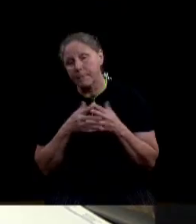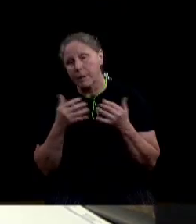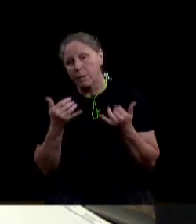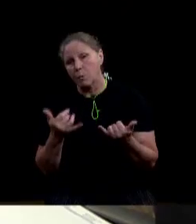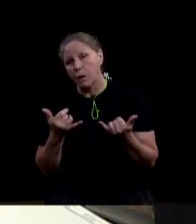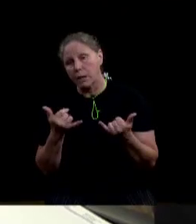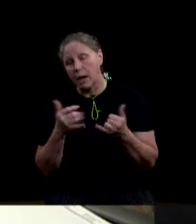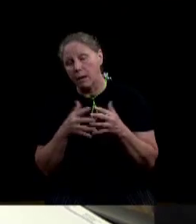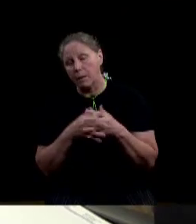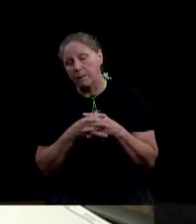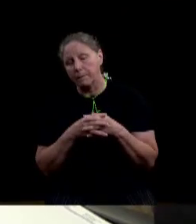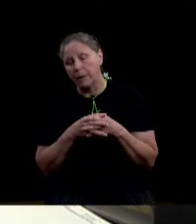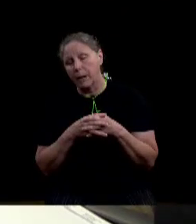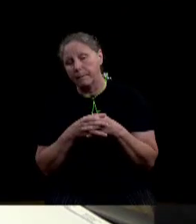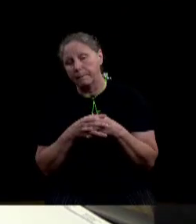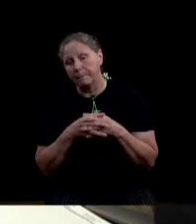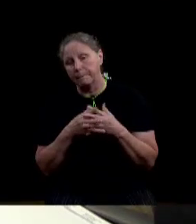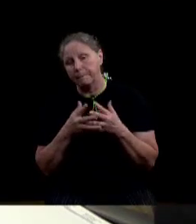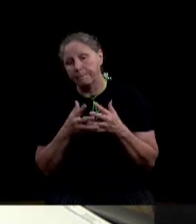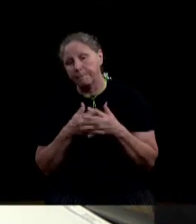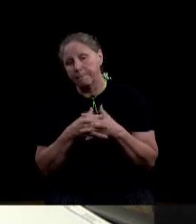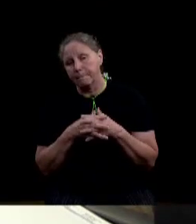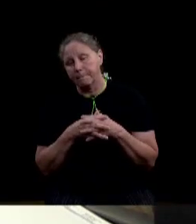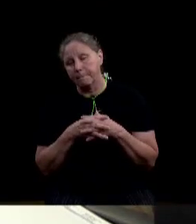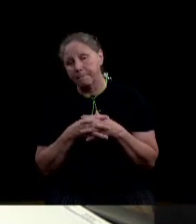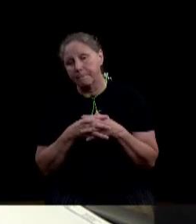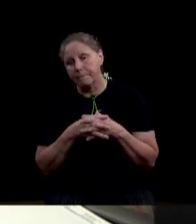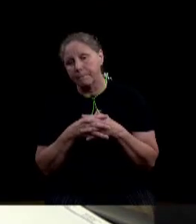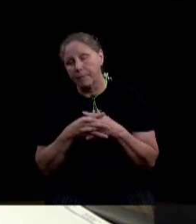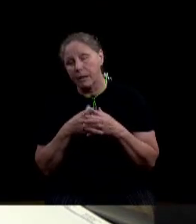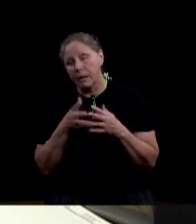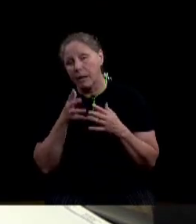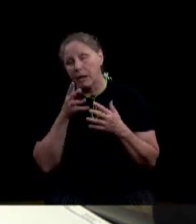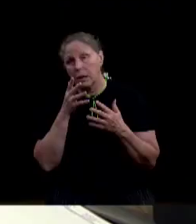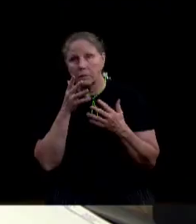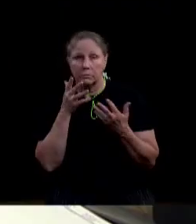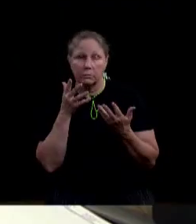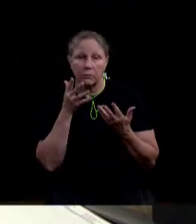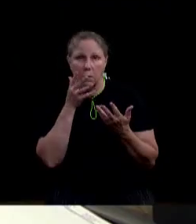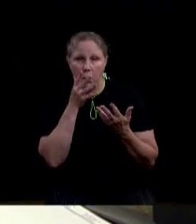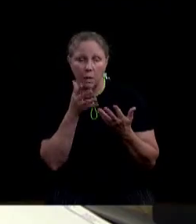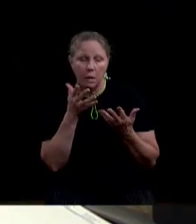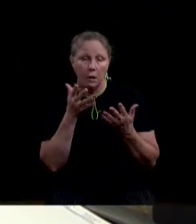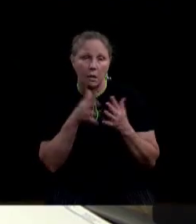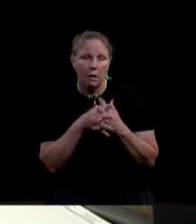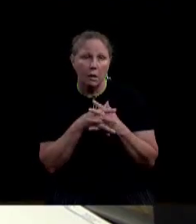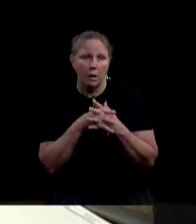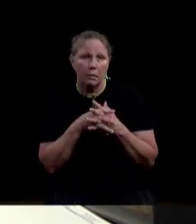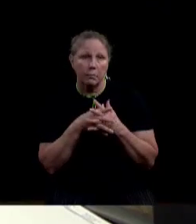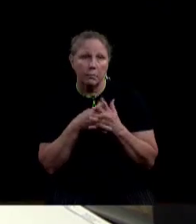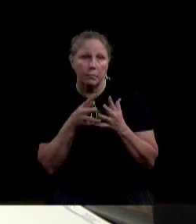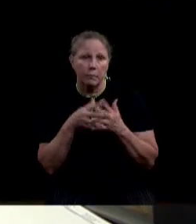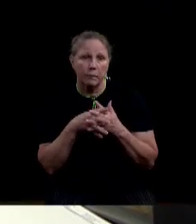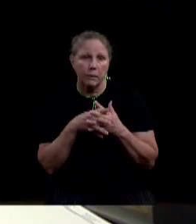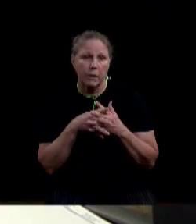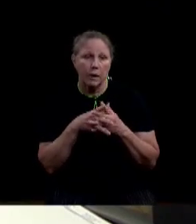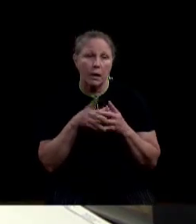going to be dependent on how far that curve climbs over time, but